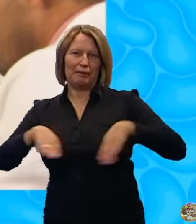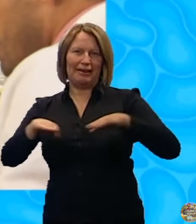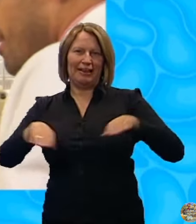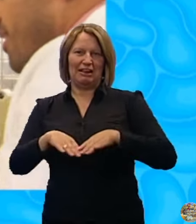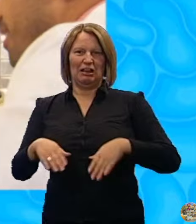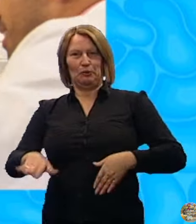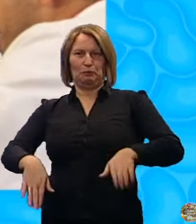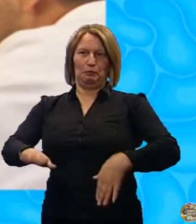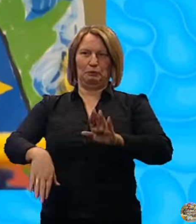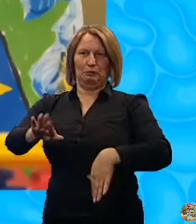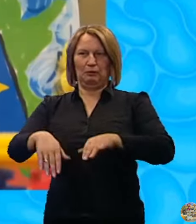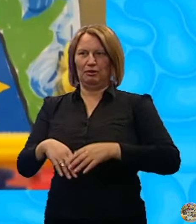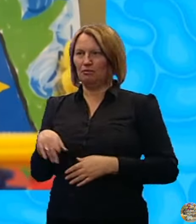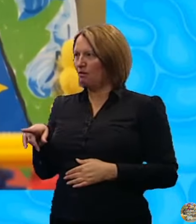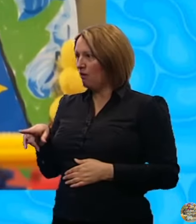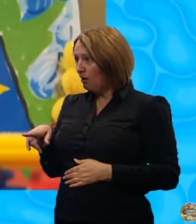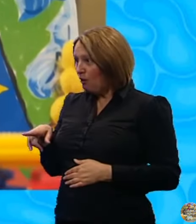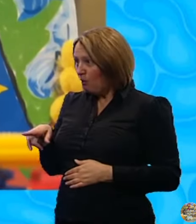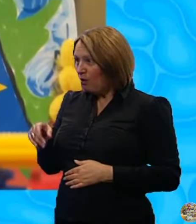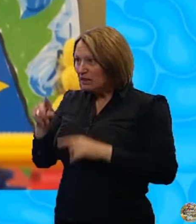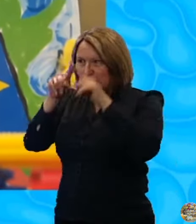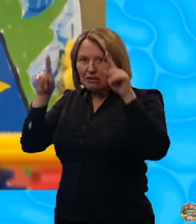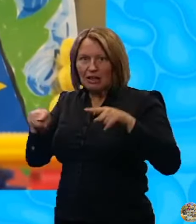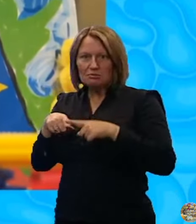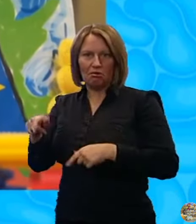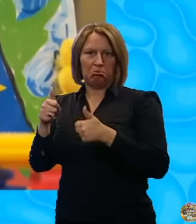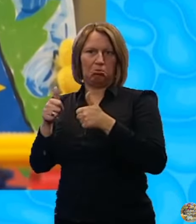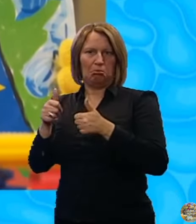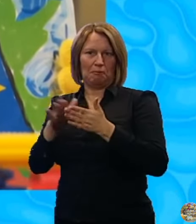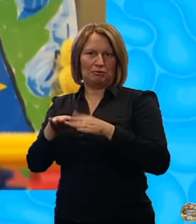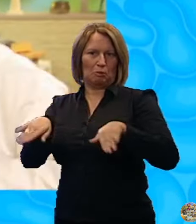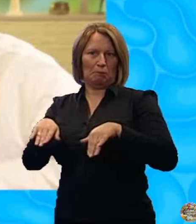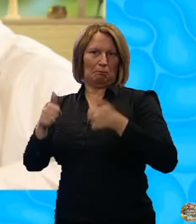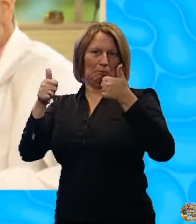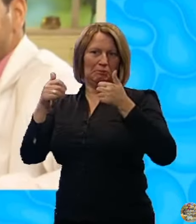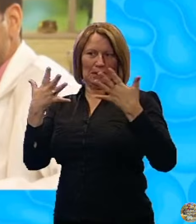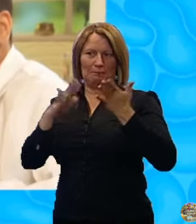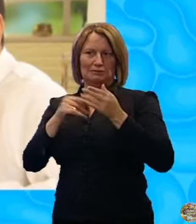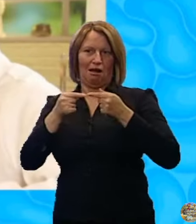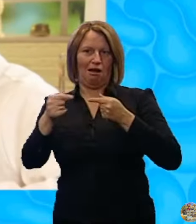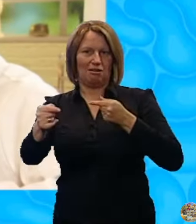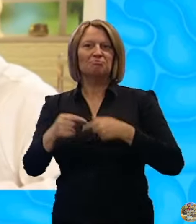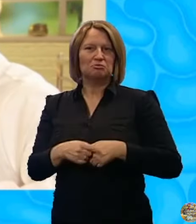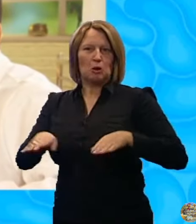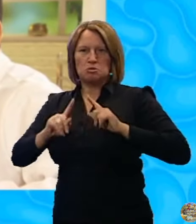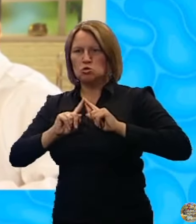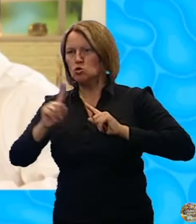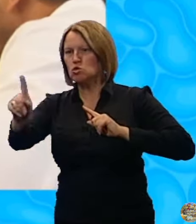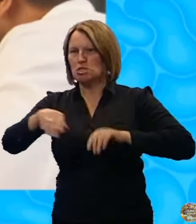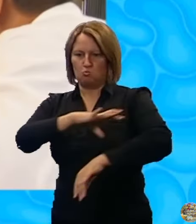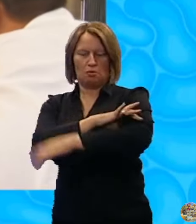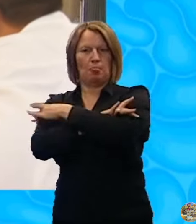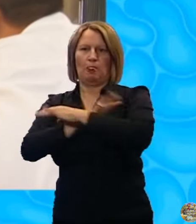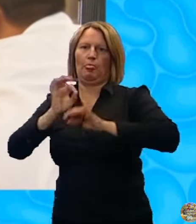I have a sticky foot. Wow, a certificate. This certifies that Petal can swim 10 metres. Yes, I swam a whole width